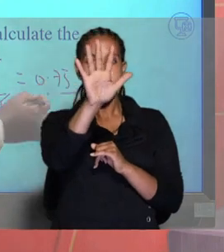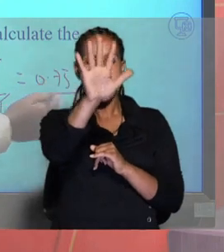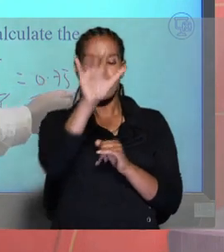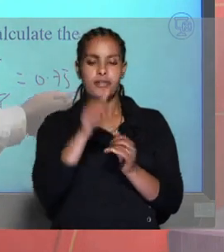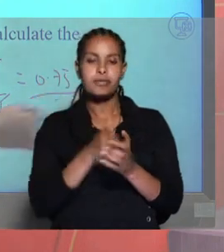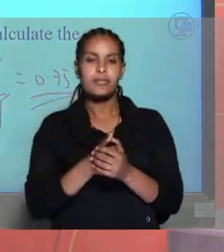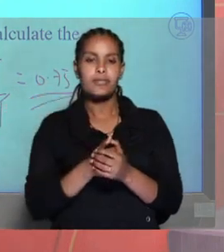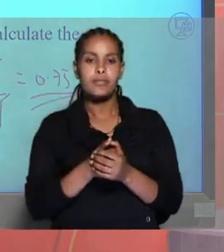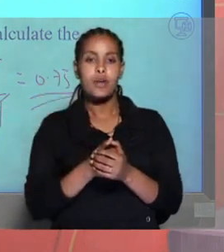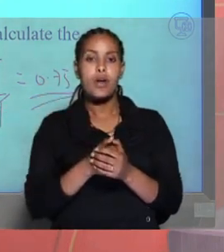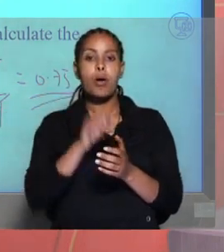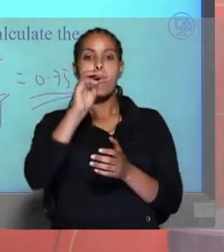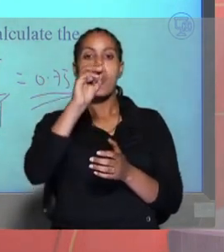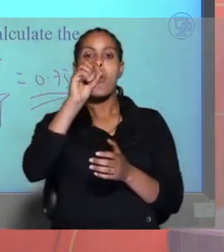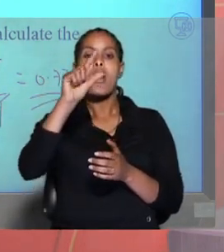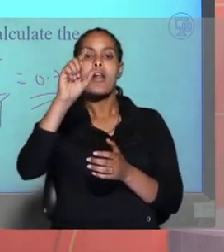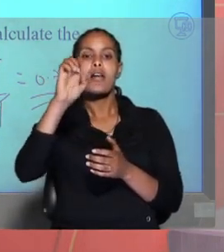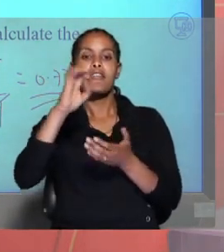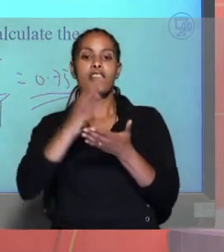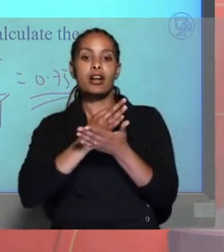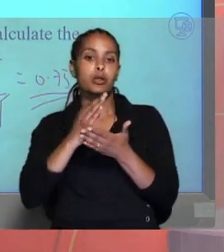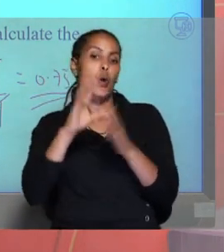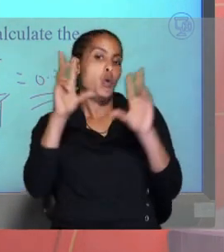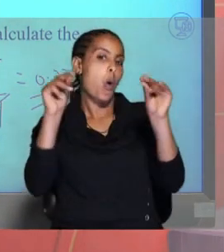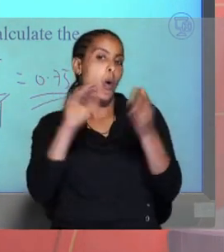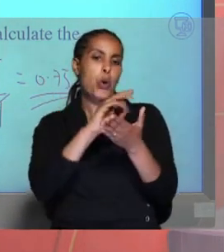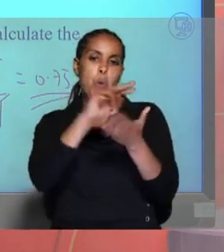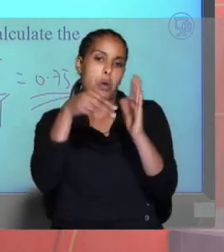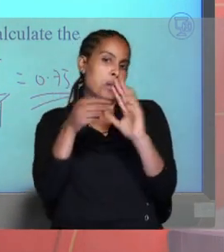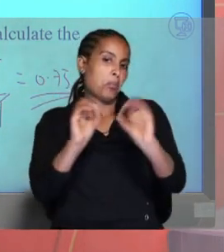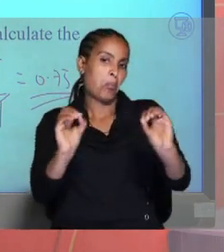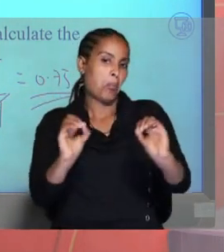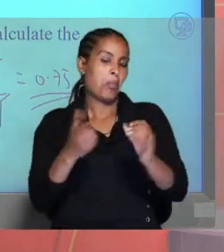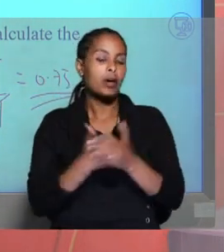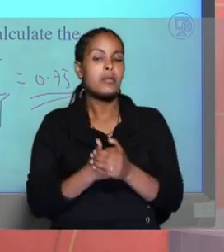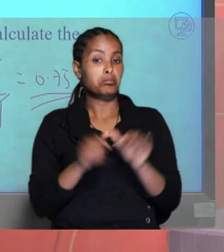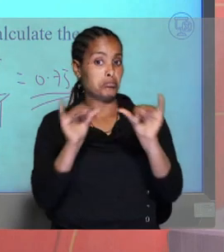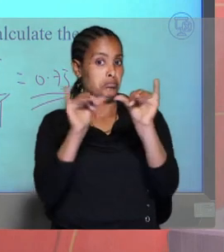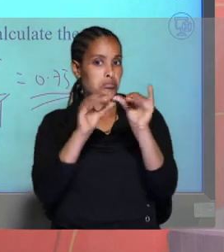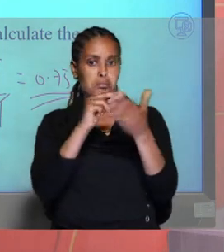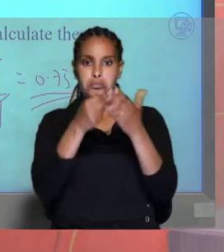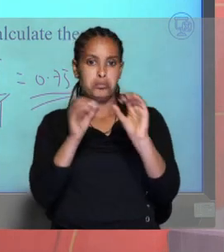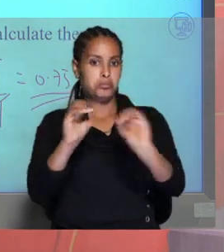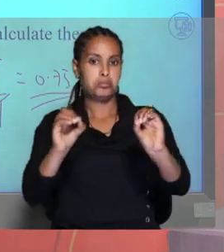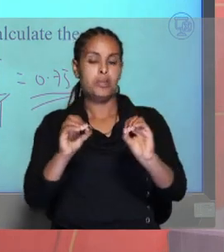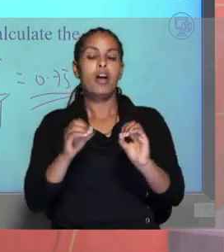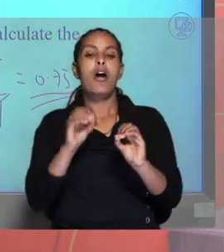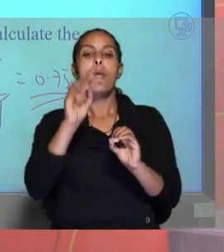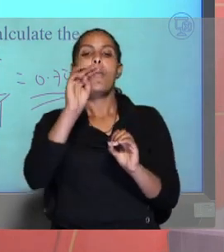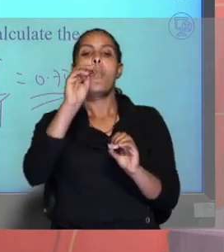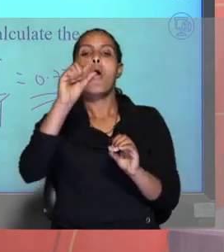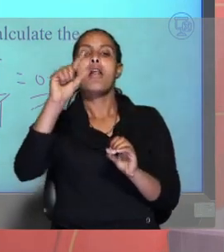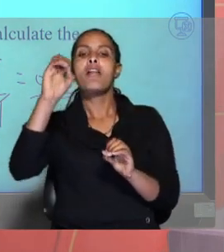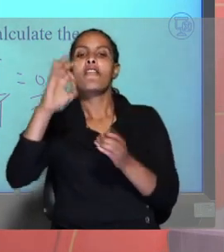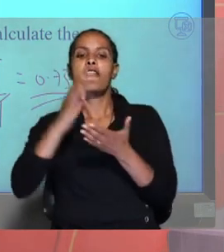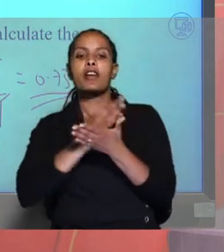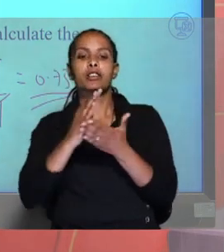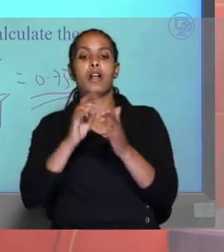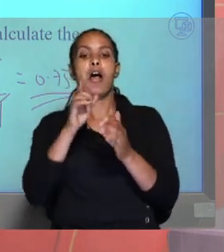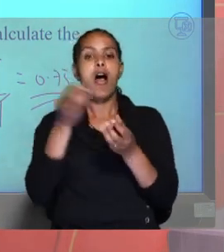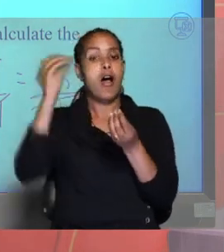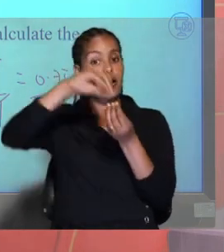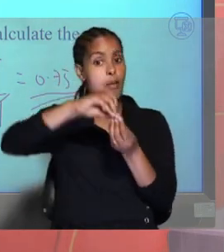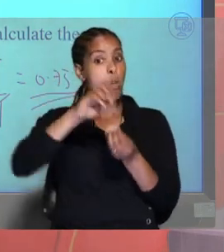0.75. Mole fraction has no unit. You see, mole fraction add up to give